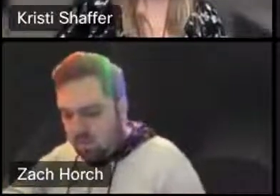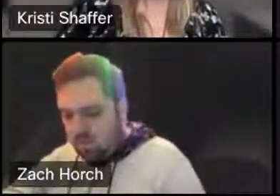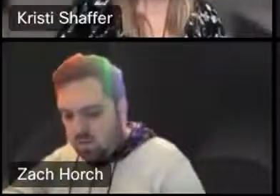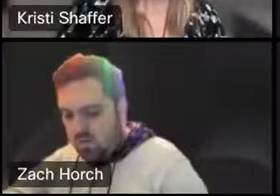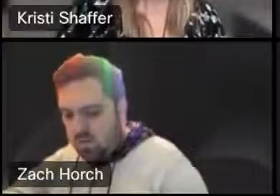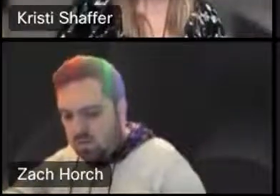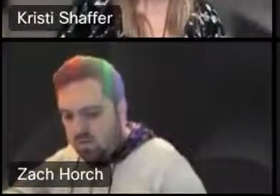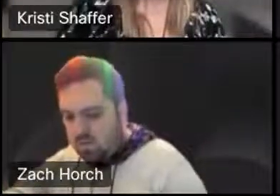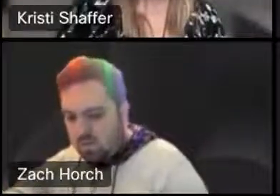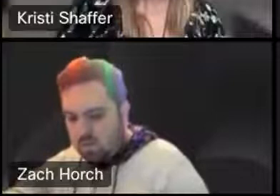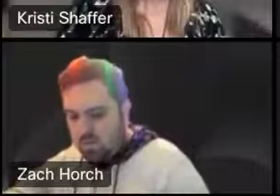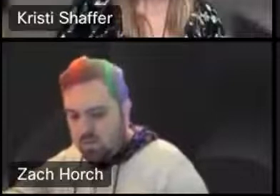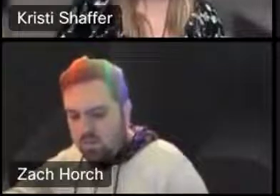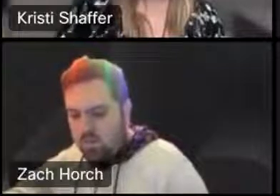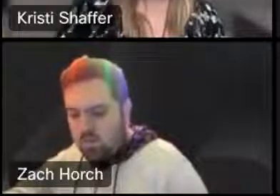next one.